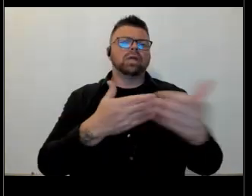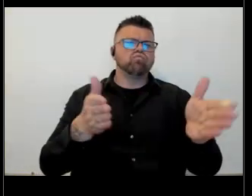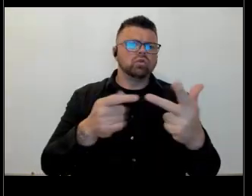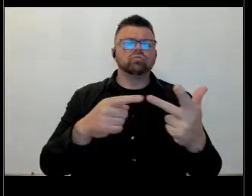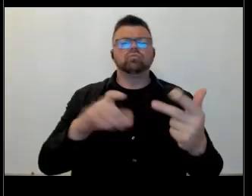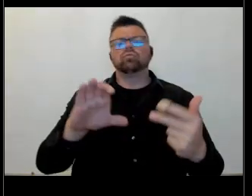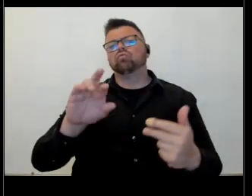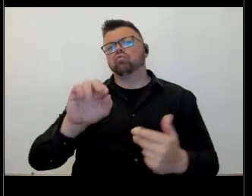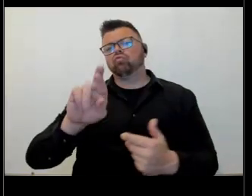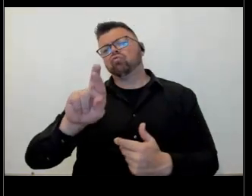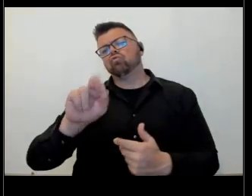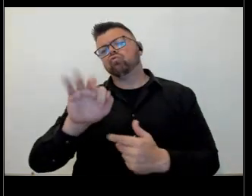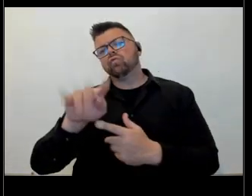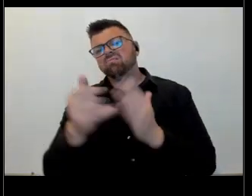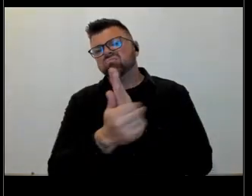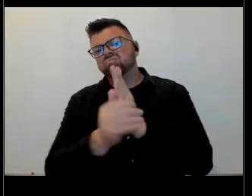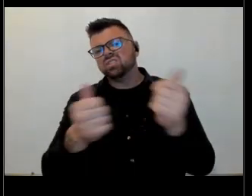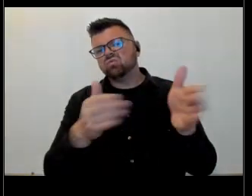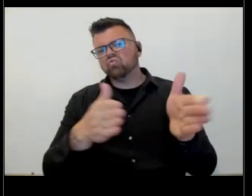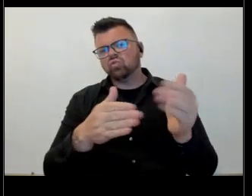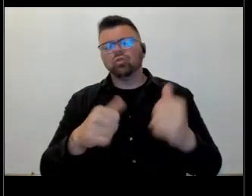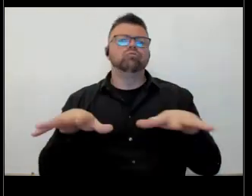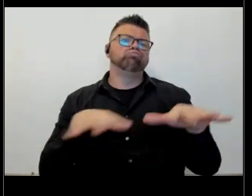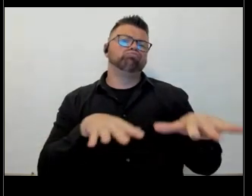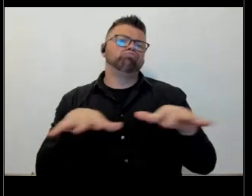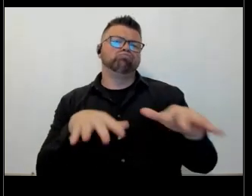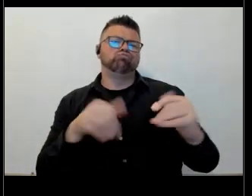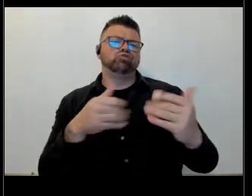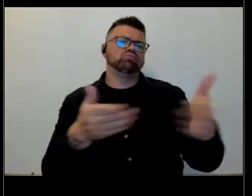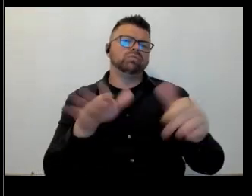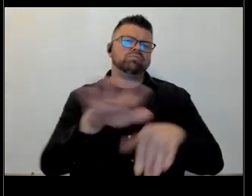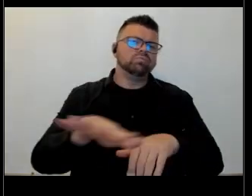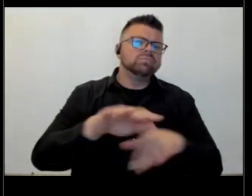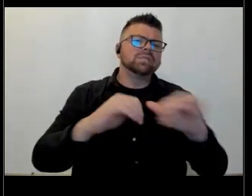craft, or lounge areas must be accessible.